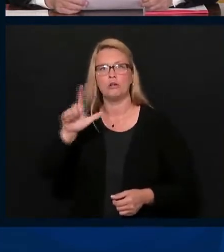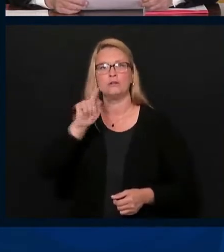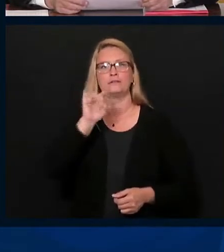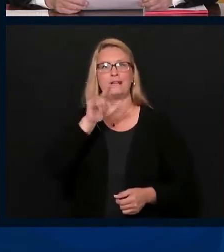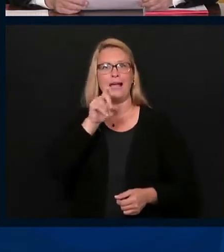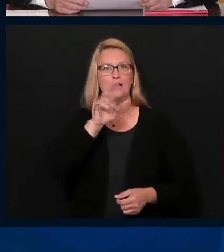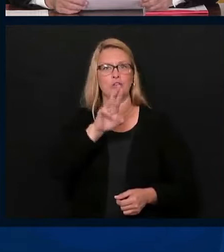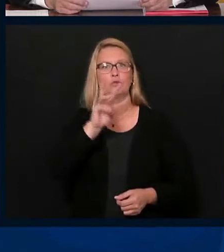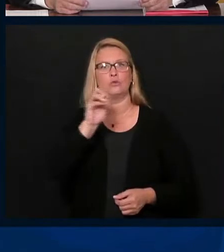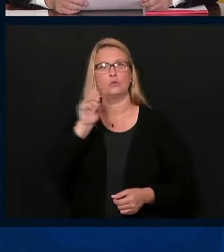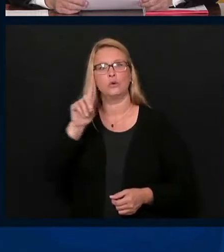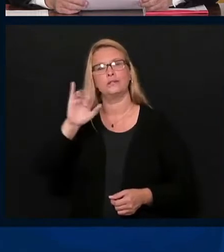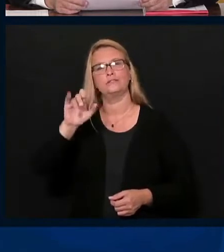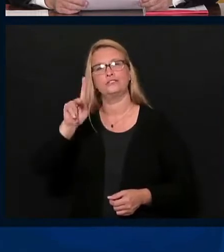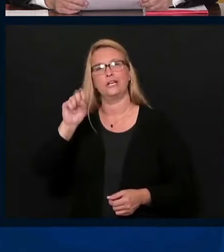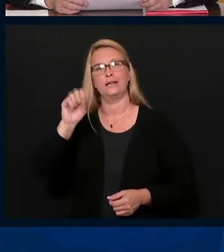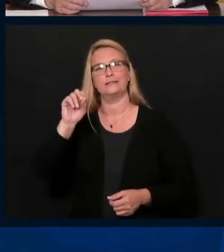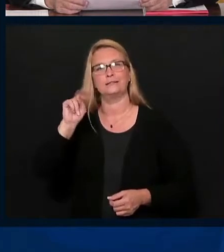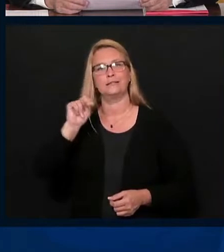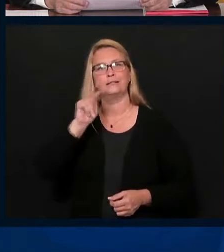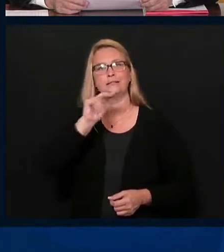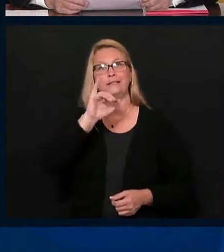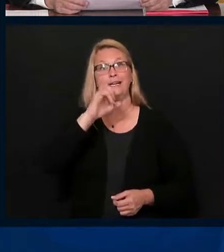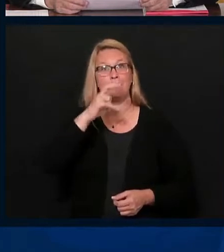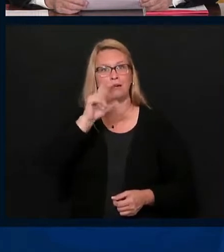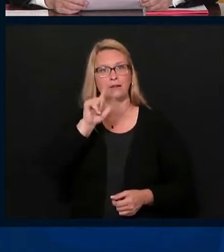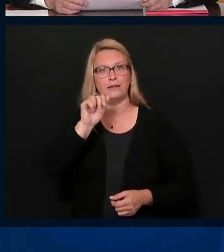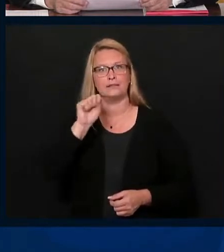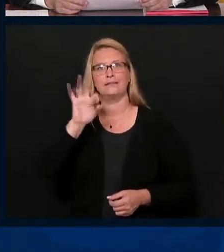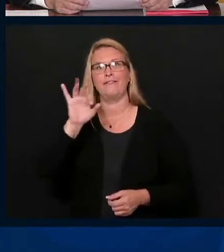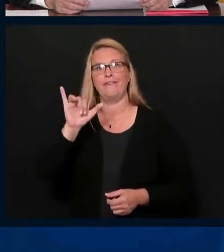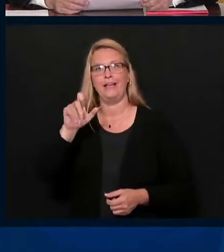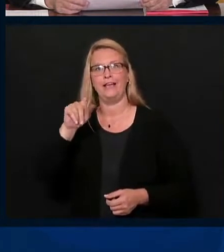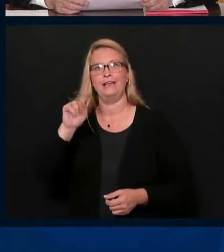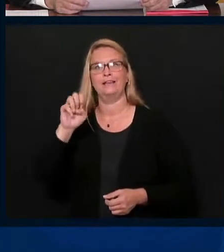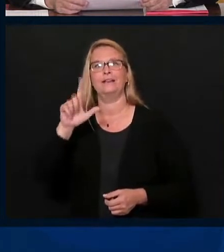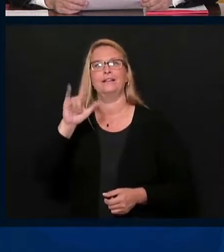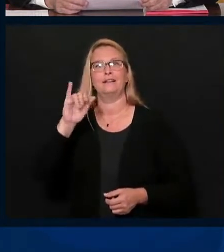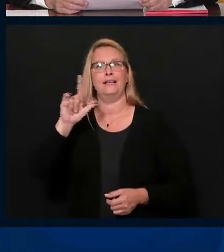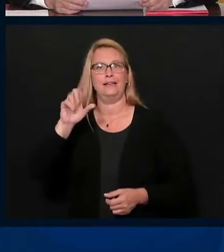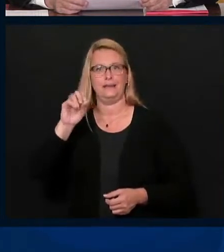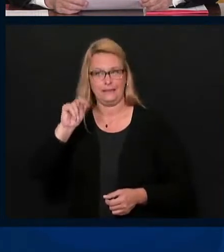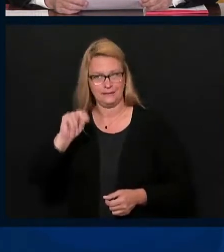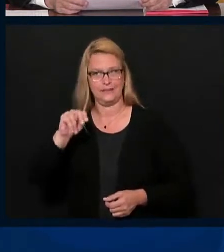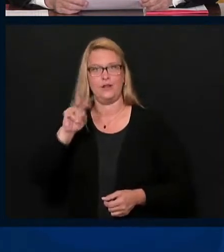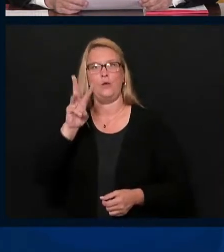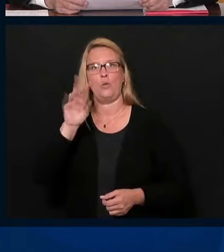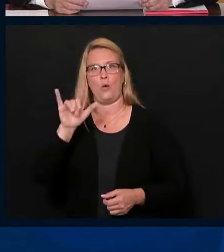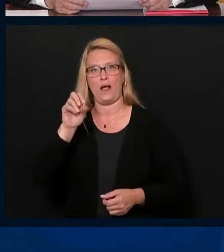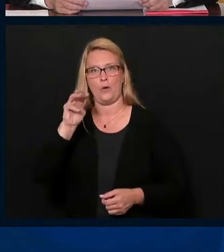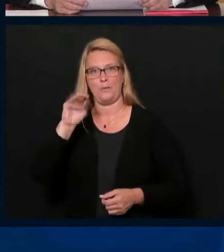Wood, Jackson, Nicholas, Fayette, Lincoln, and Wyoming counties.